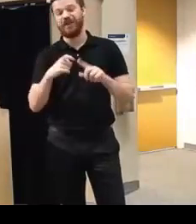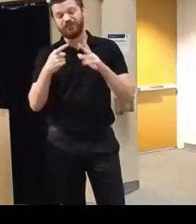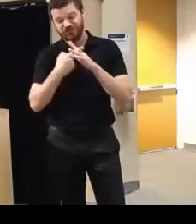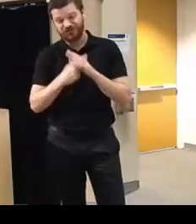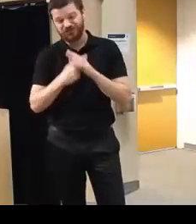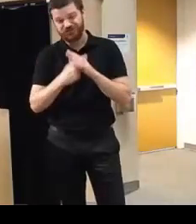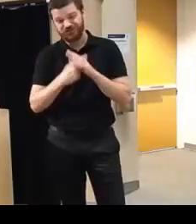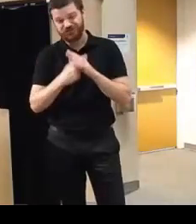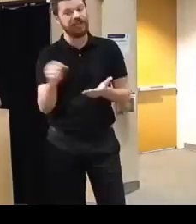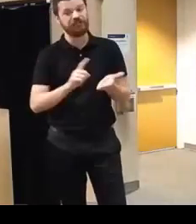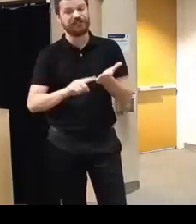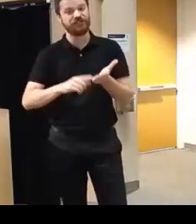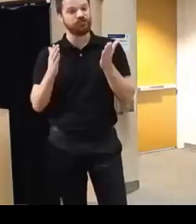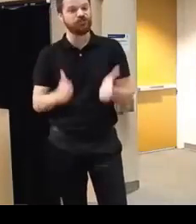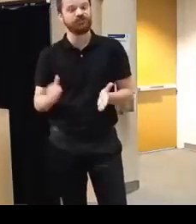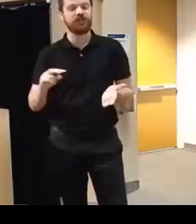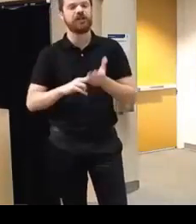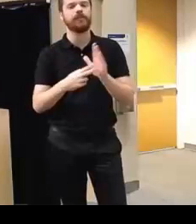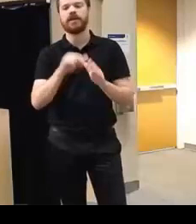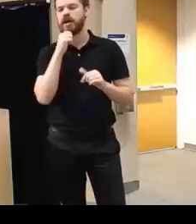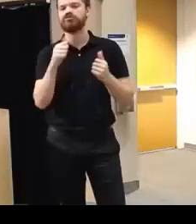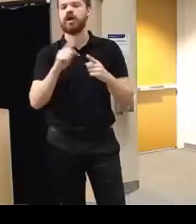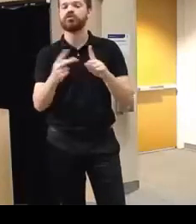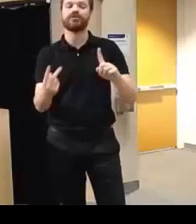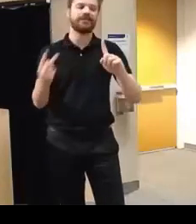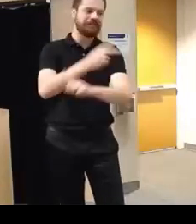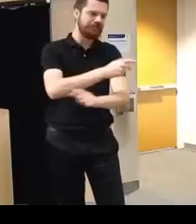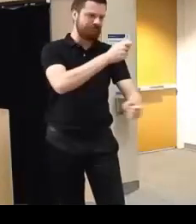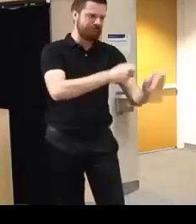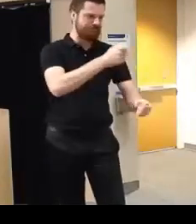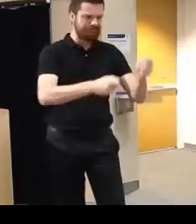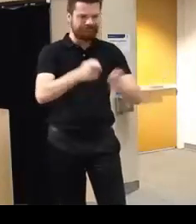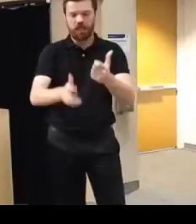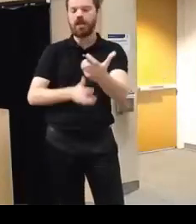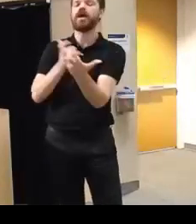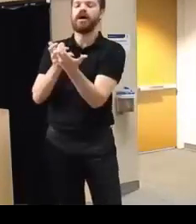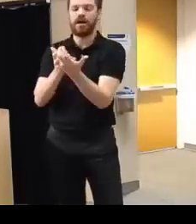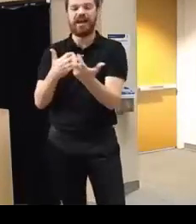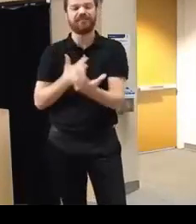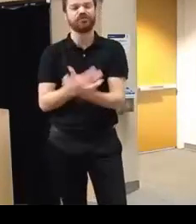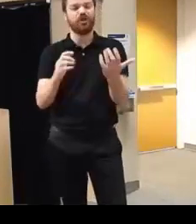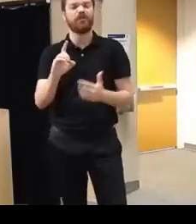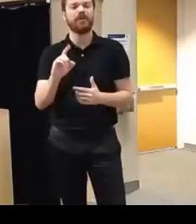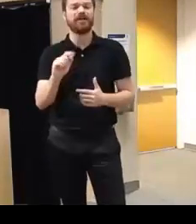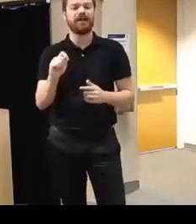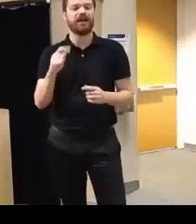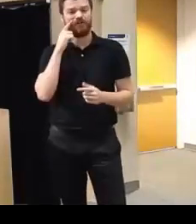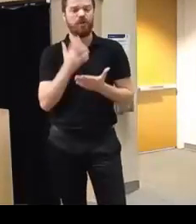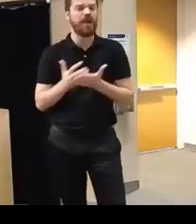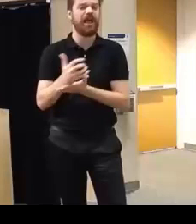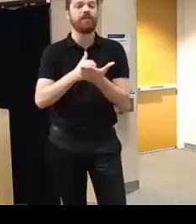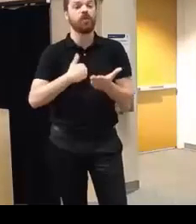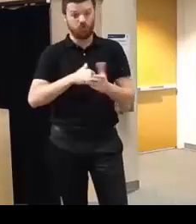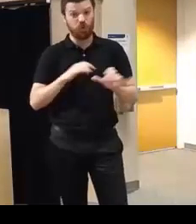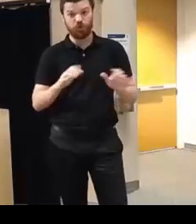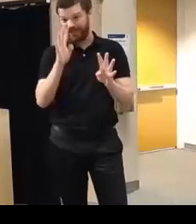a researcher on board so that you're not trying to retrofit it, because there's so much data to be gathered, and we're doing